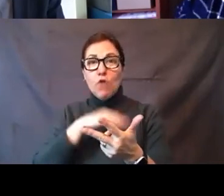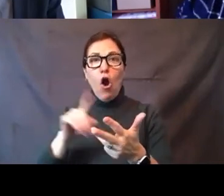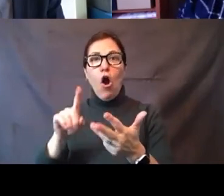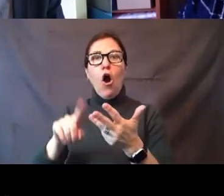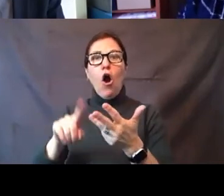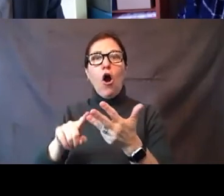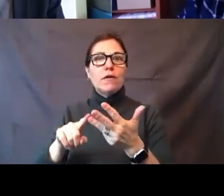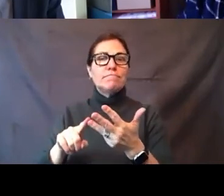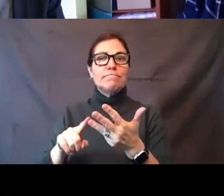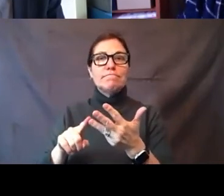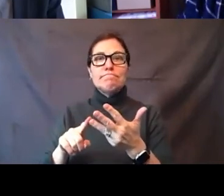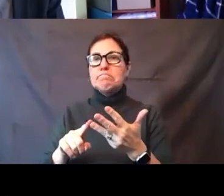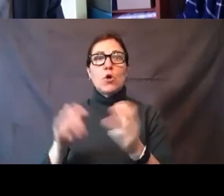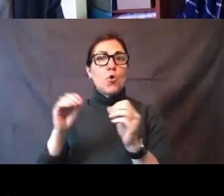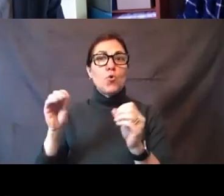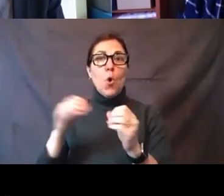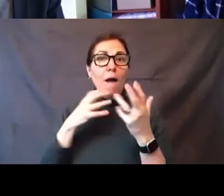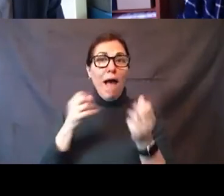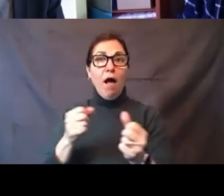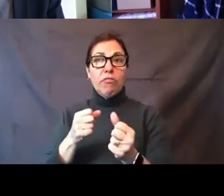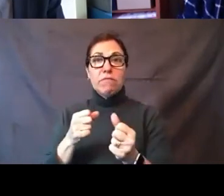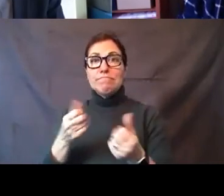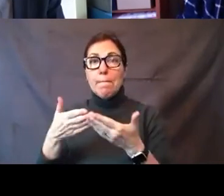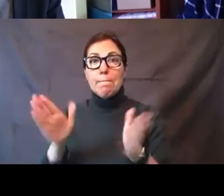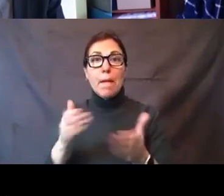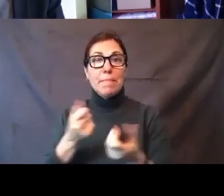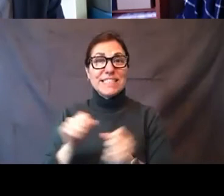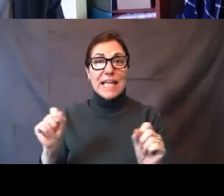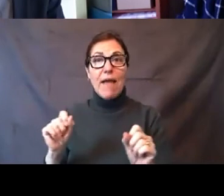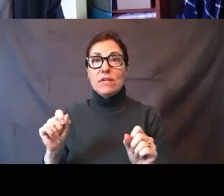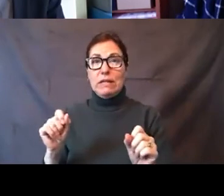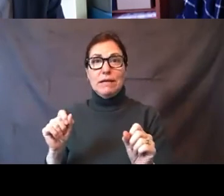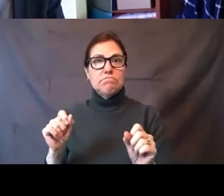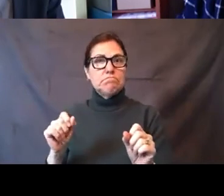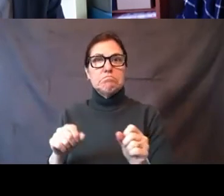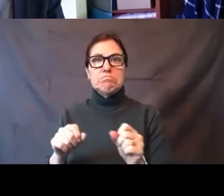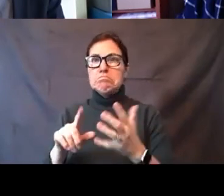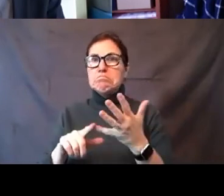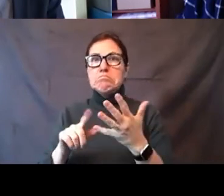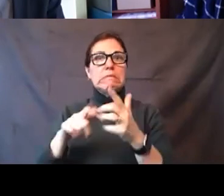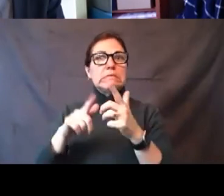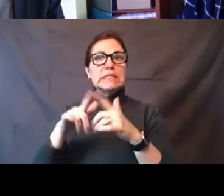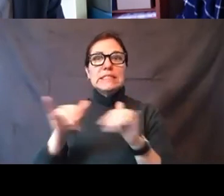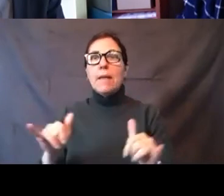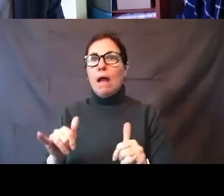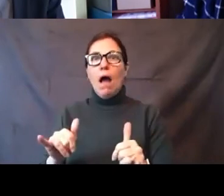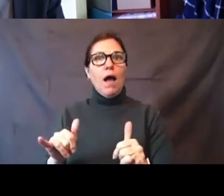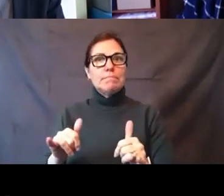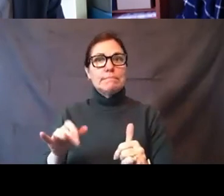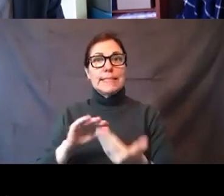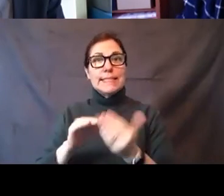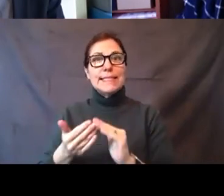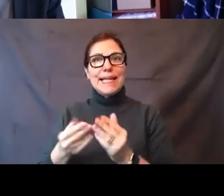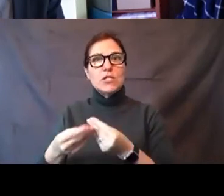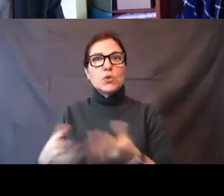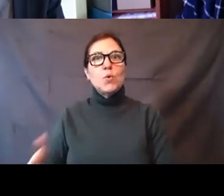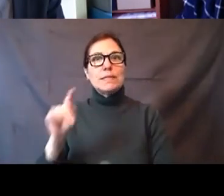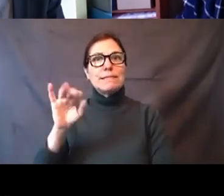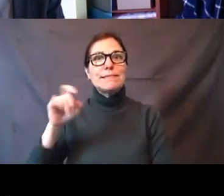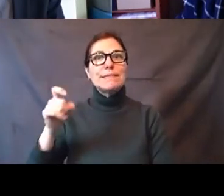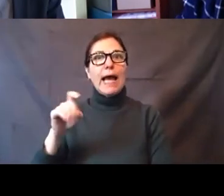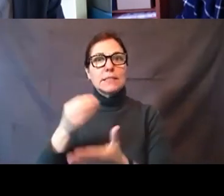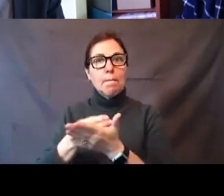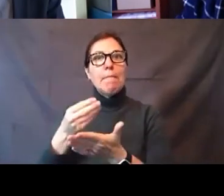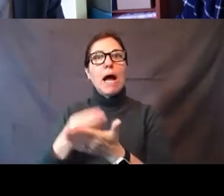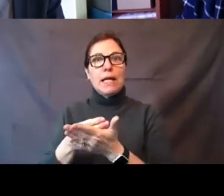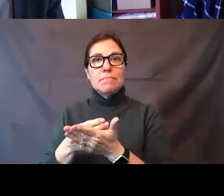and public safety, all when the city is losing tax dollars during the pandemic. I certainly want all developers to use